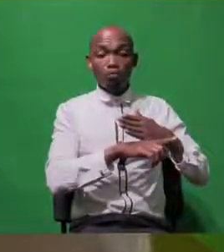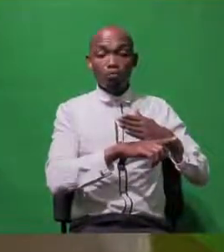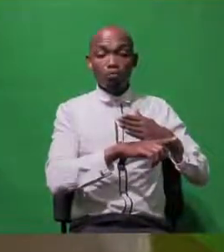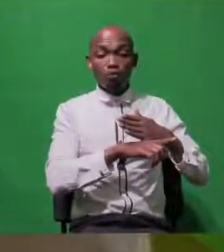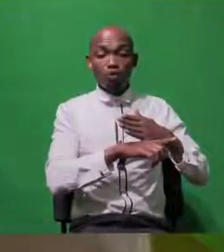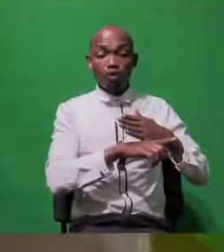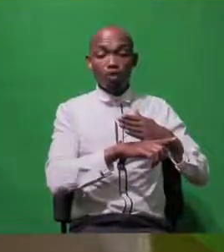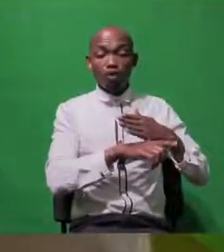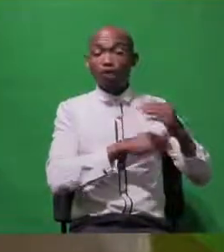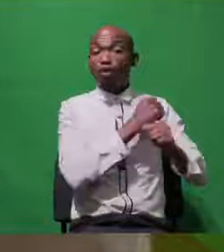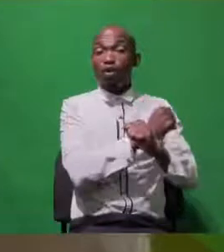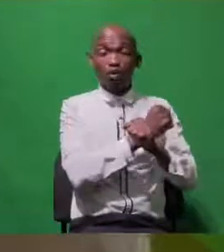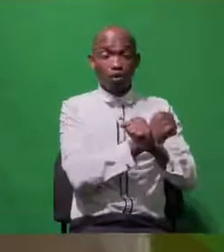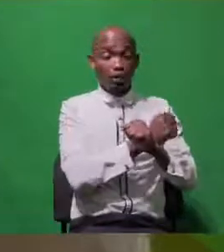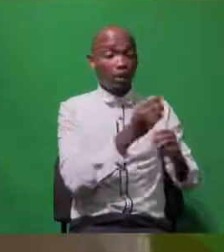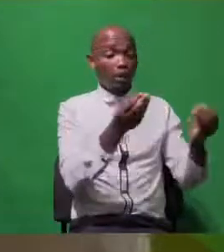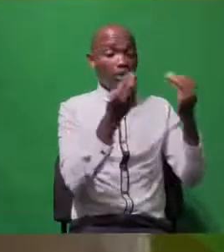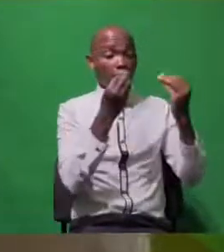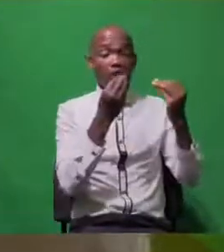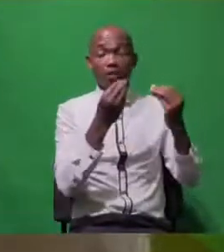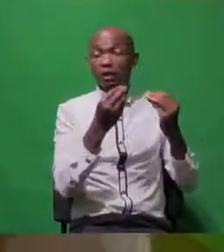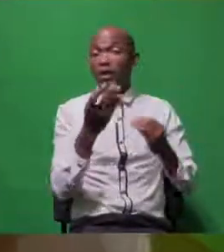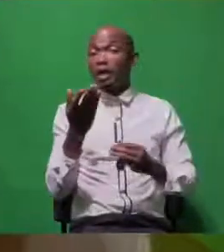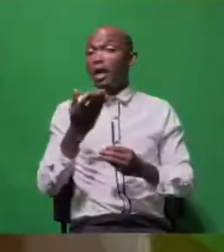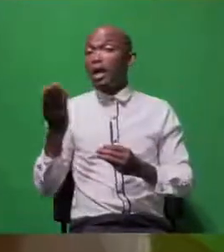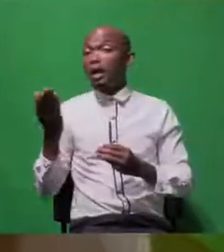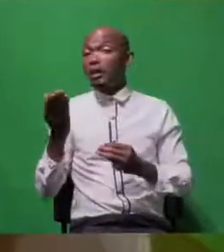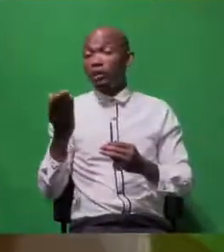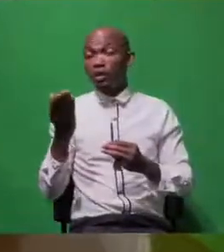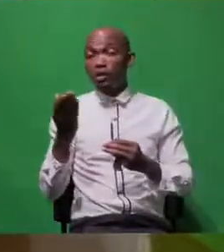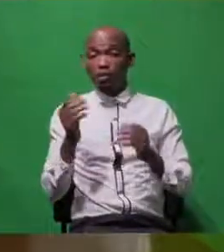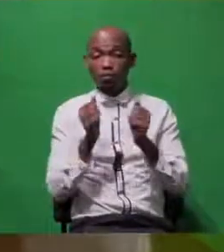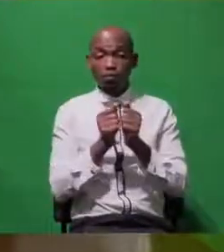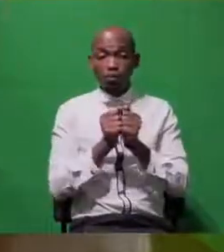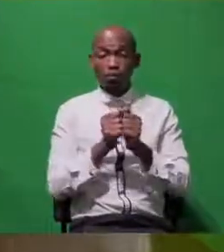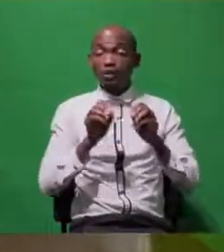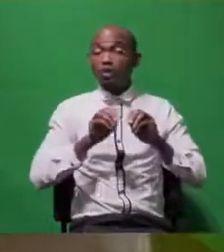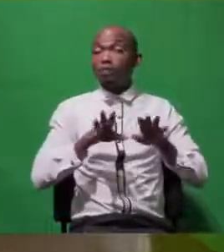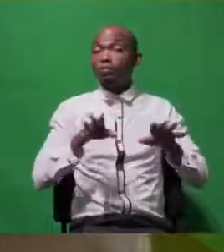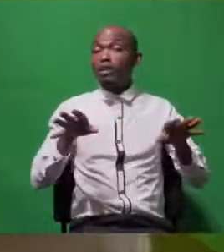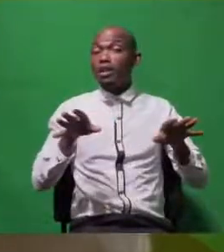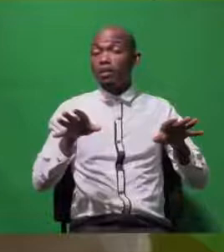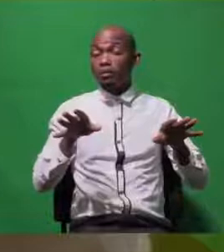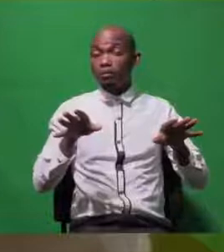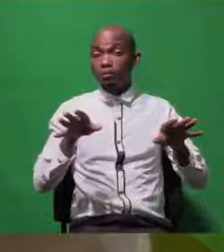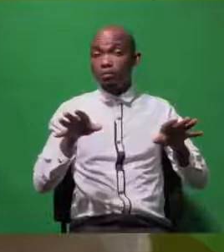introduced colonial education? Another objective was to spread European culture, to